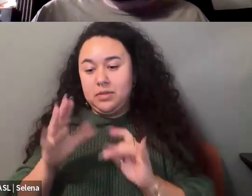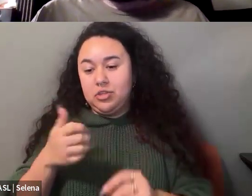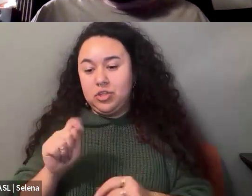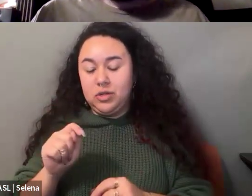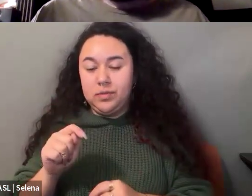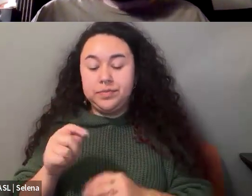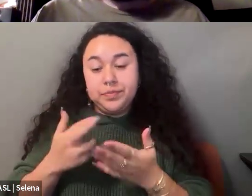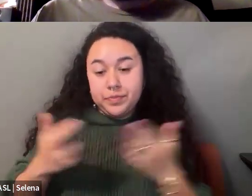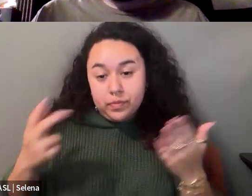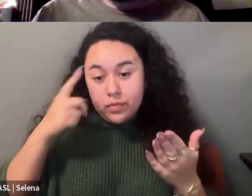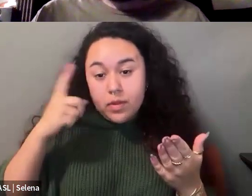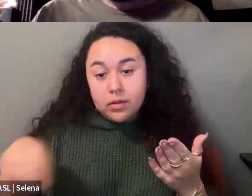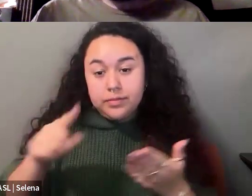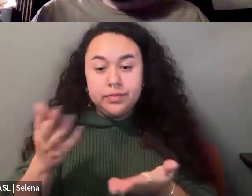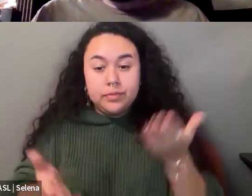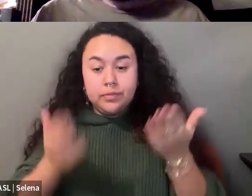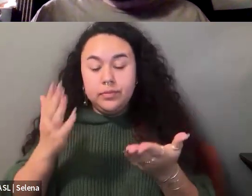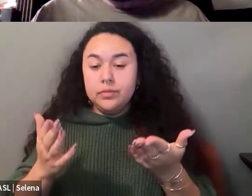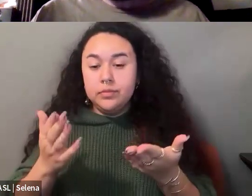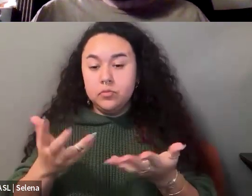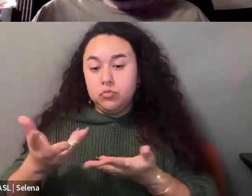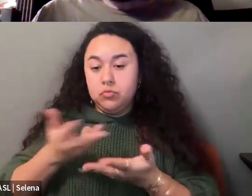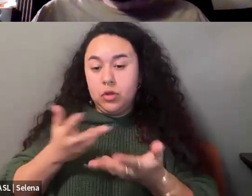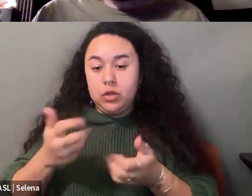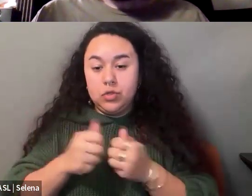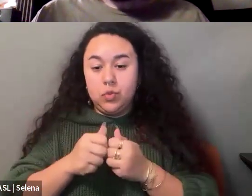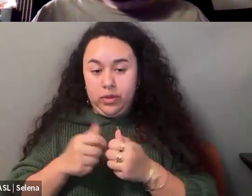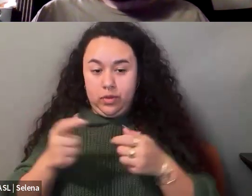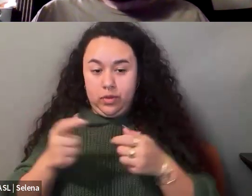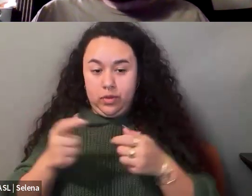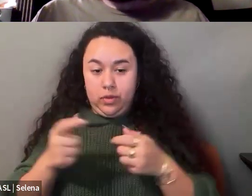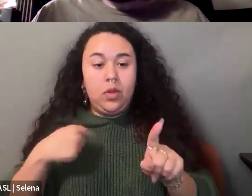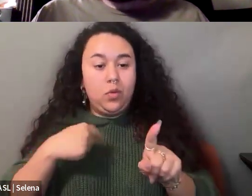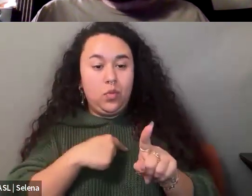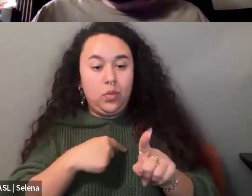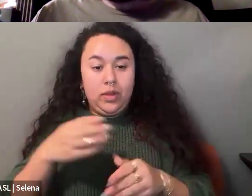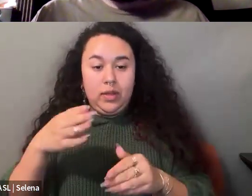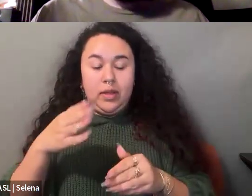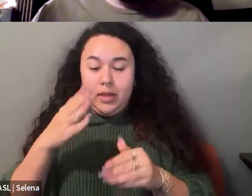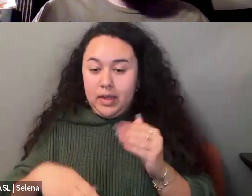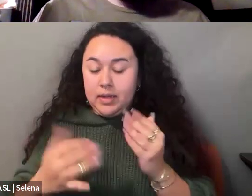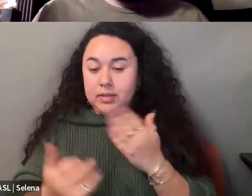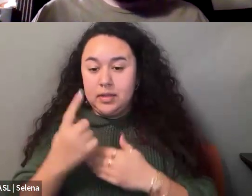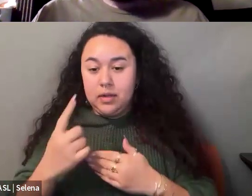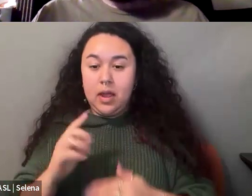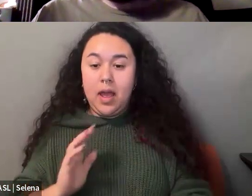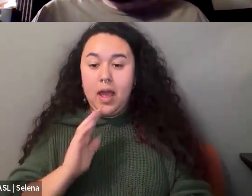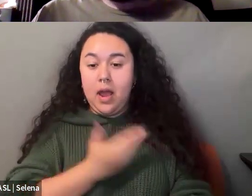are resources that you may want to get to engage with as we end today. But